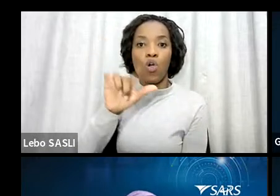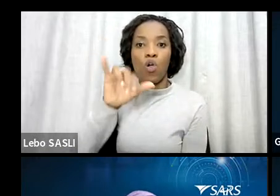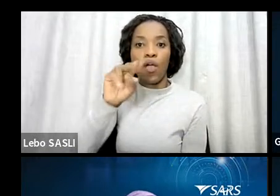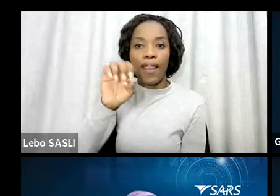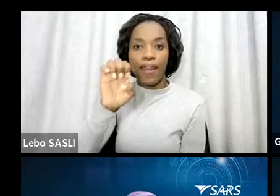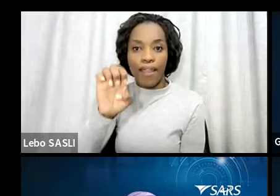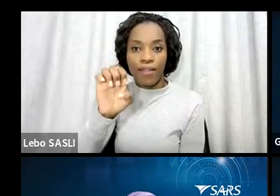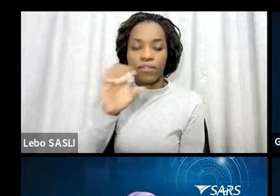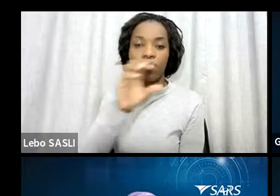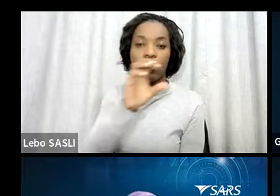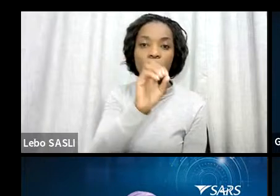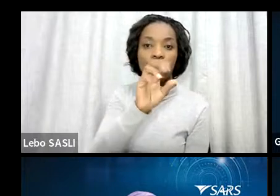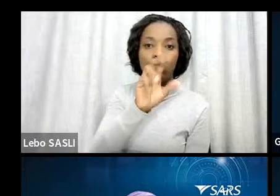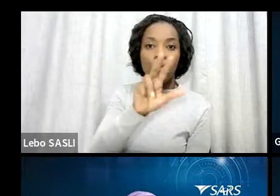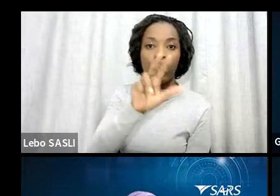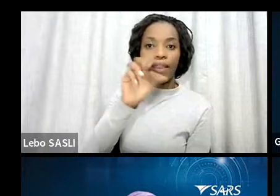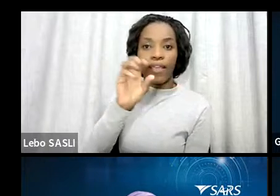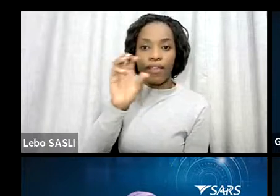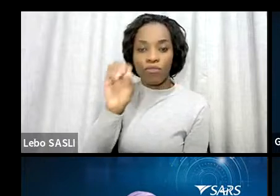0800 00